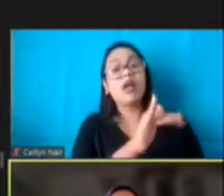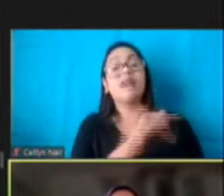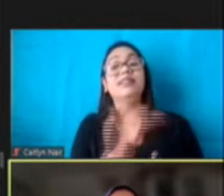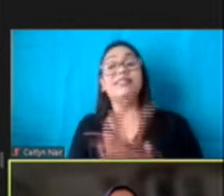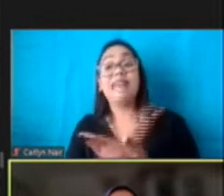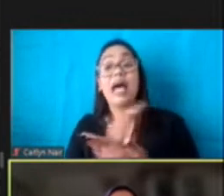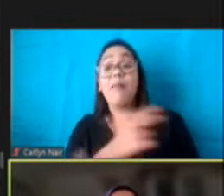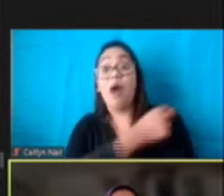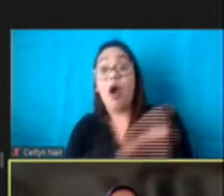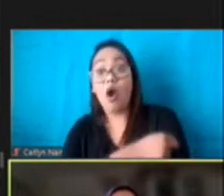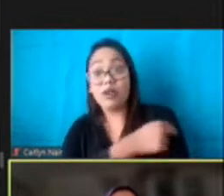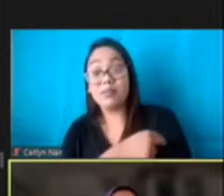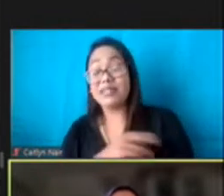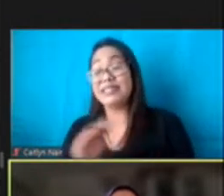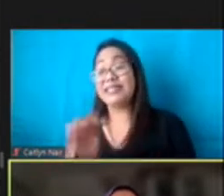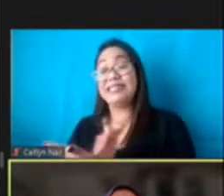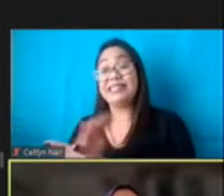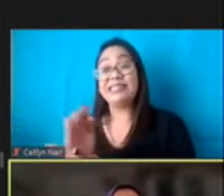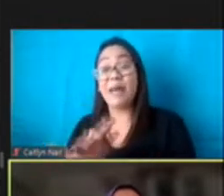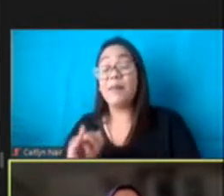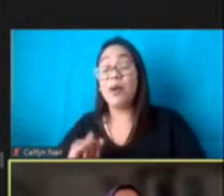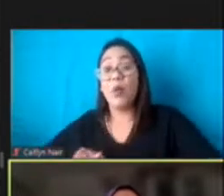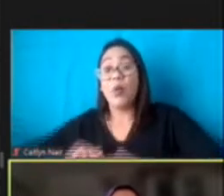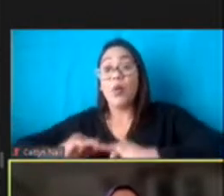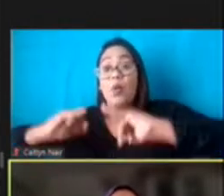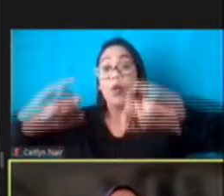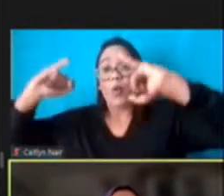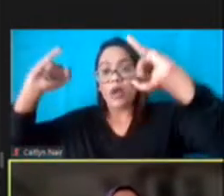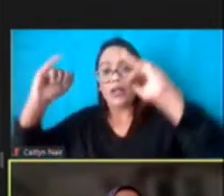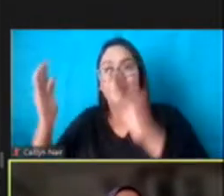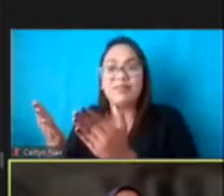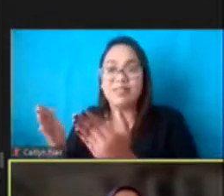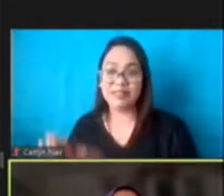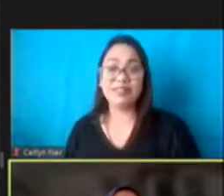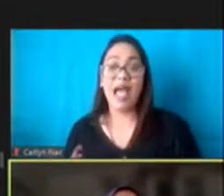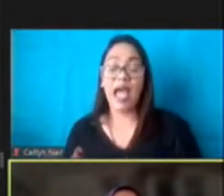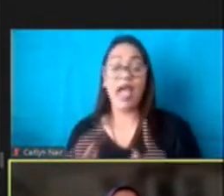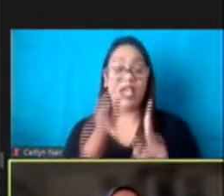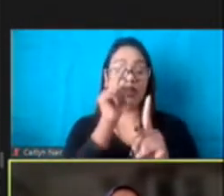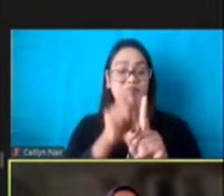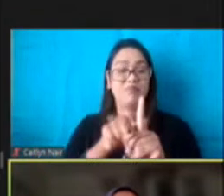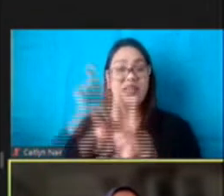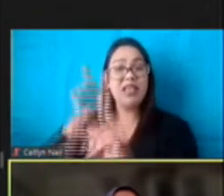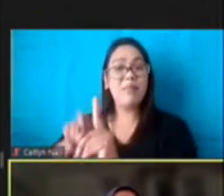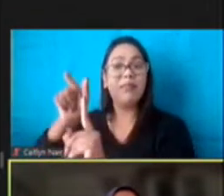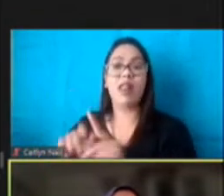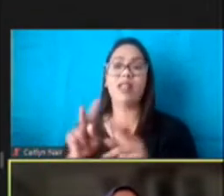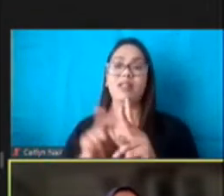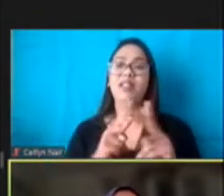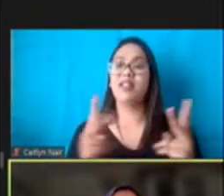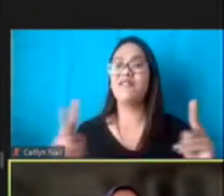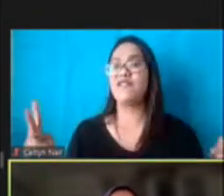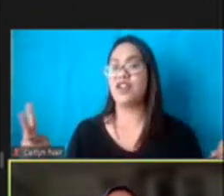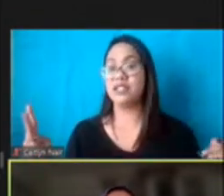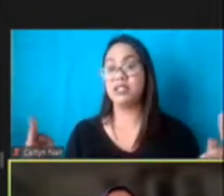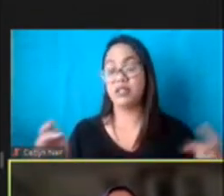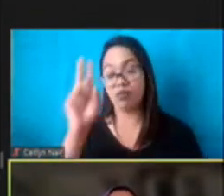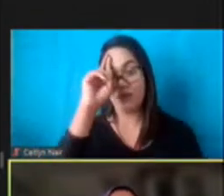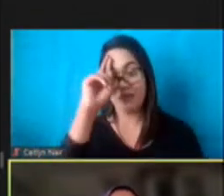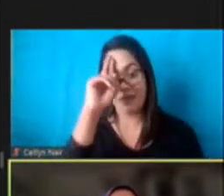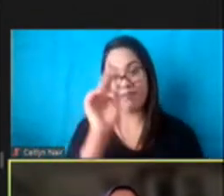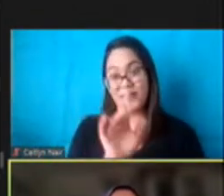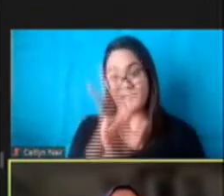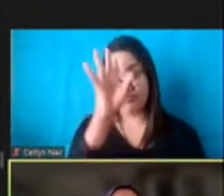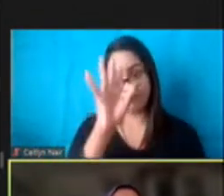some may have severe disease and die. And so then it's not that every person will have a less severe disease in this fourth wave associated